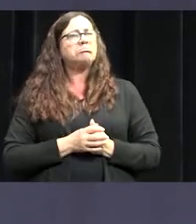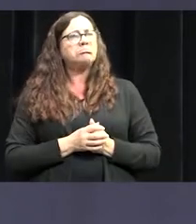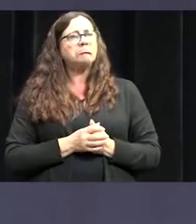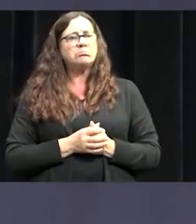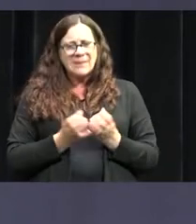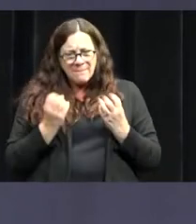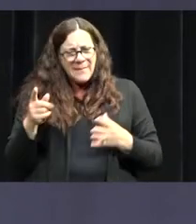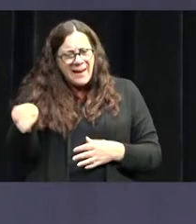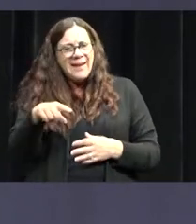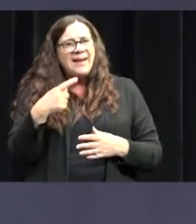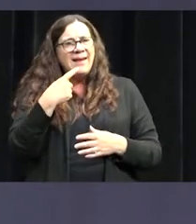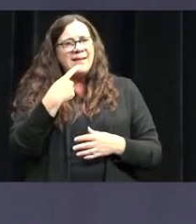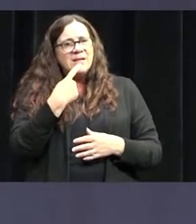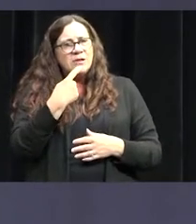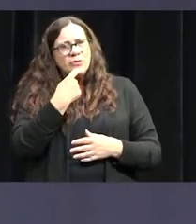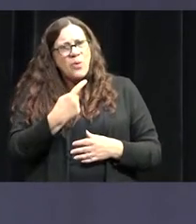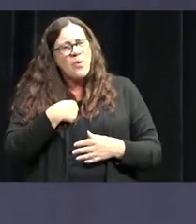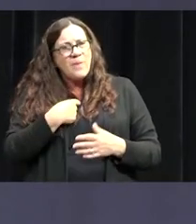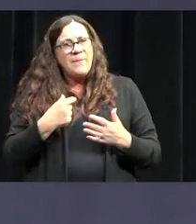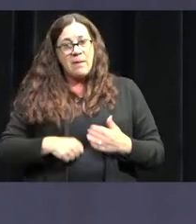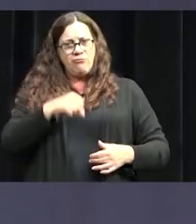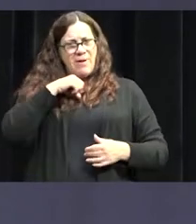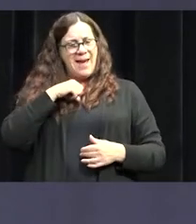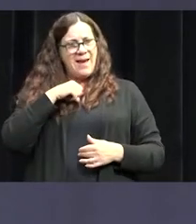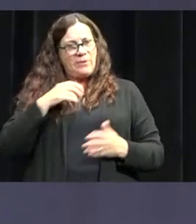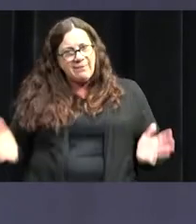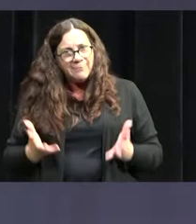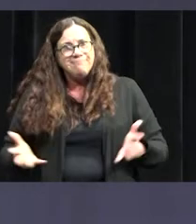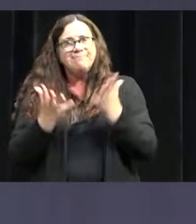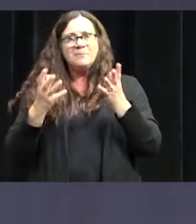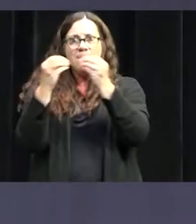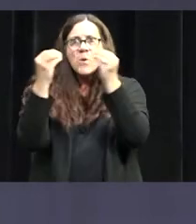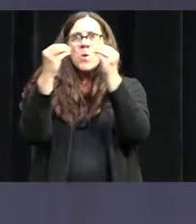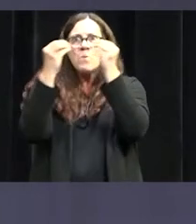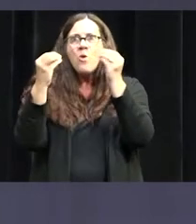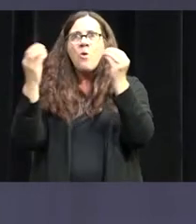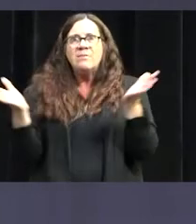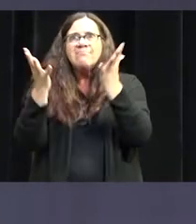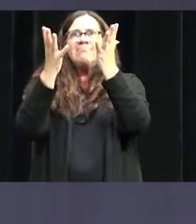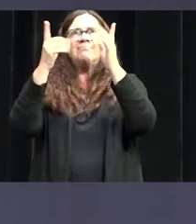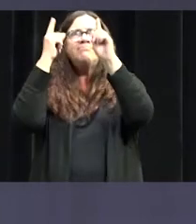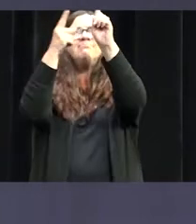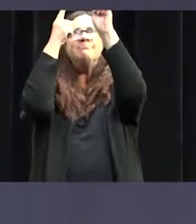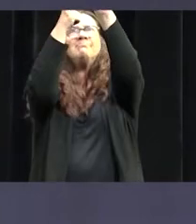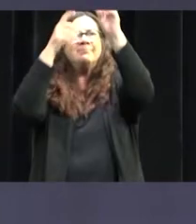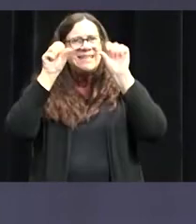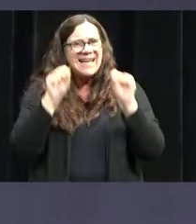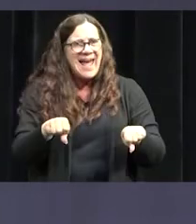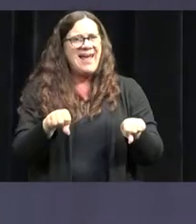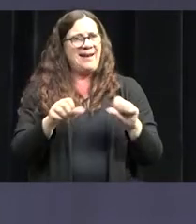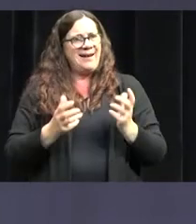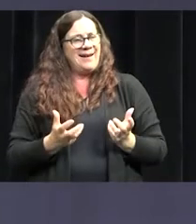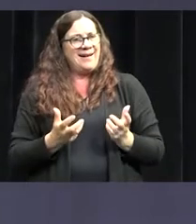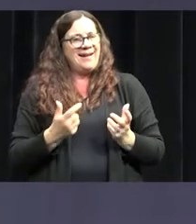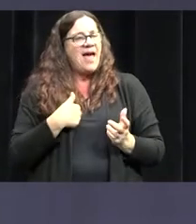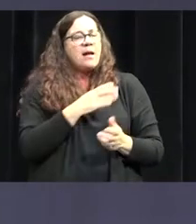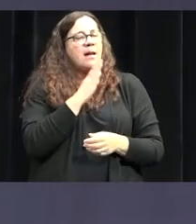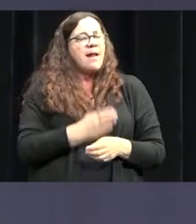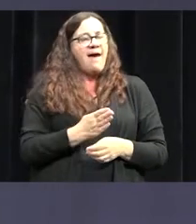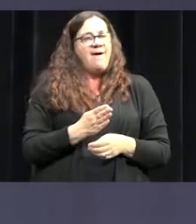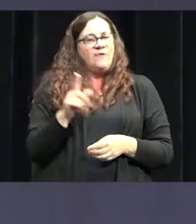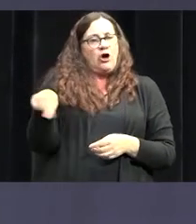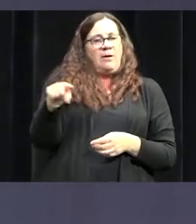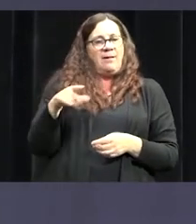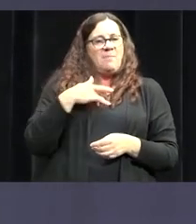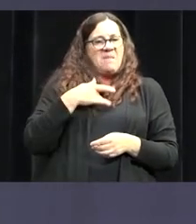propelled me on to greater heights i have never once been made to feel less than by any